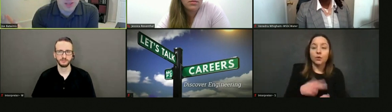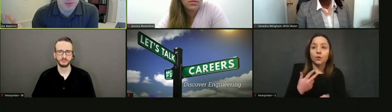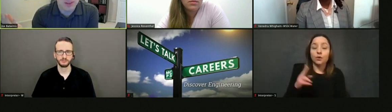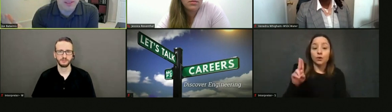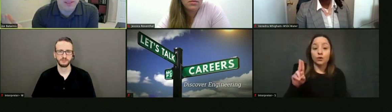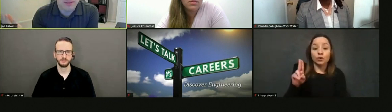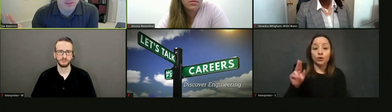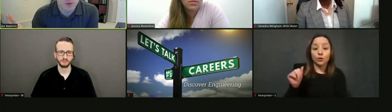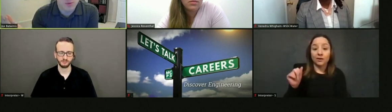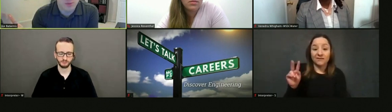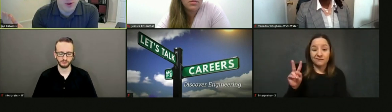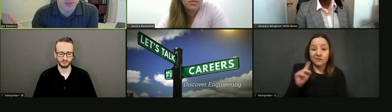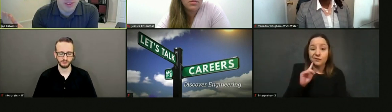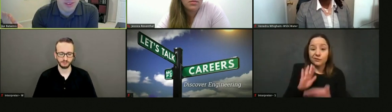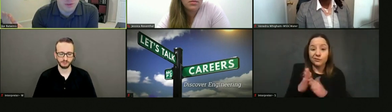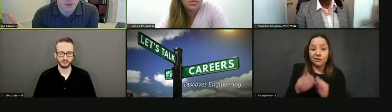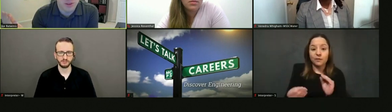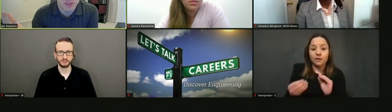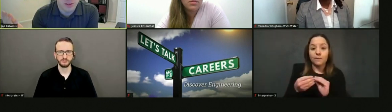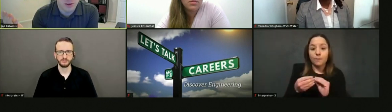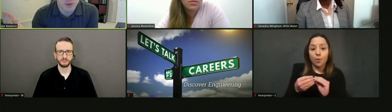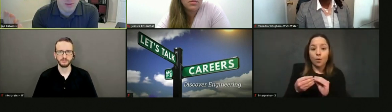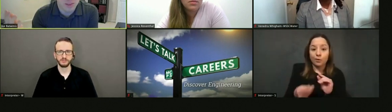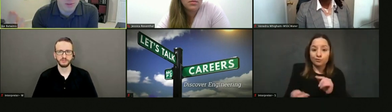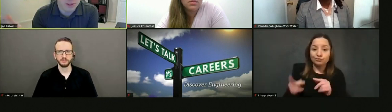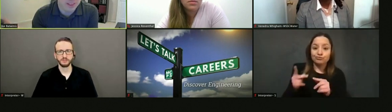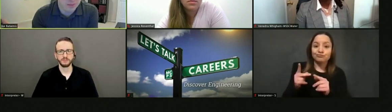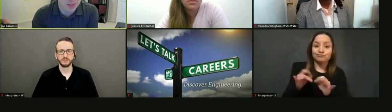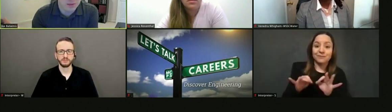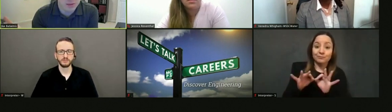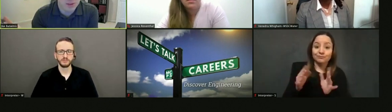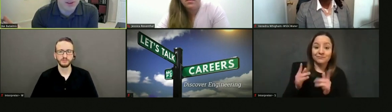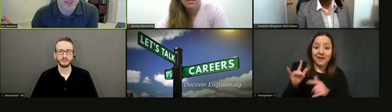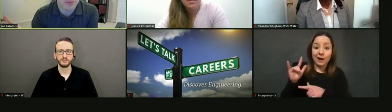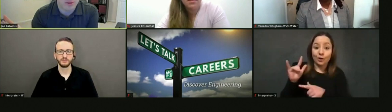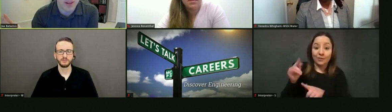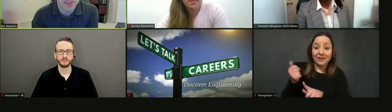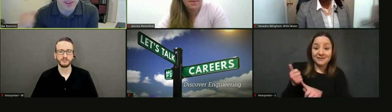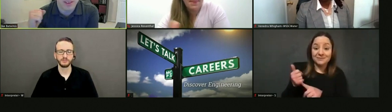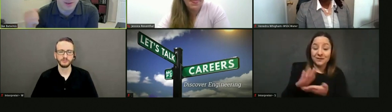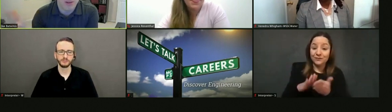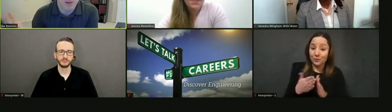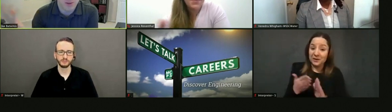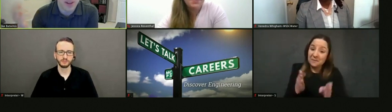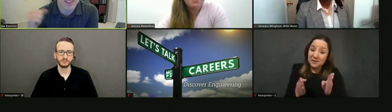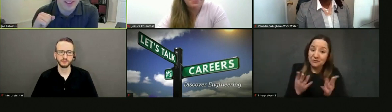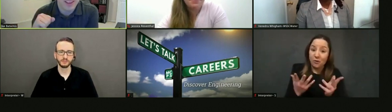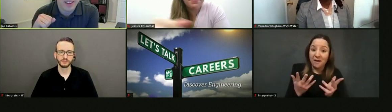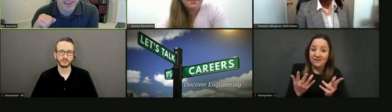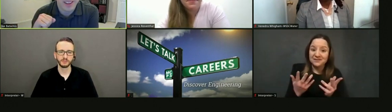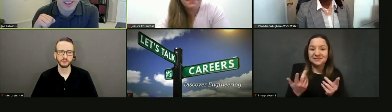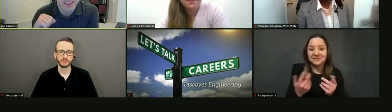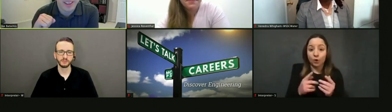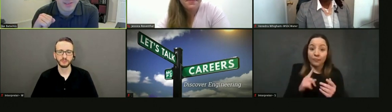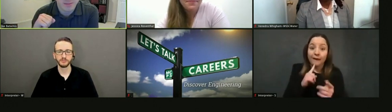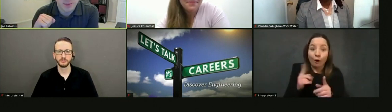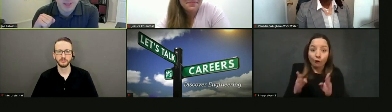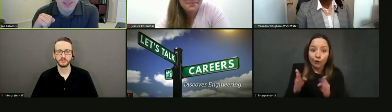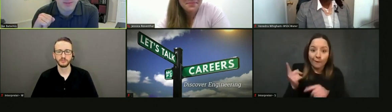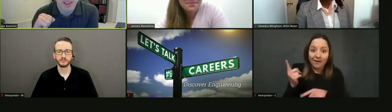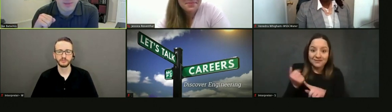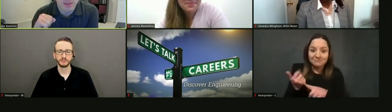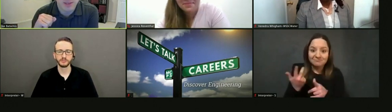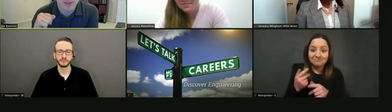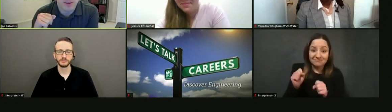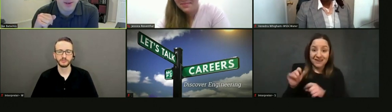UAVs are becoming more and more prevalent in the world. So the airplanes themselves are turning into robots, right? Or are robots. They can